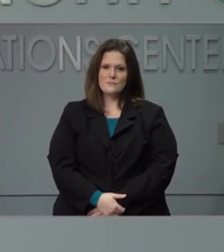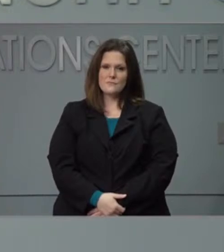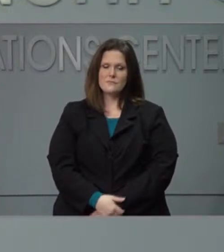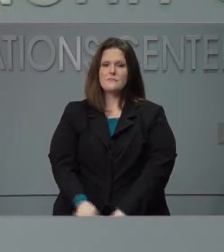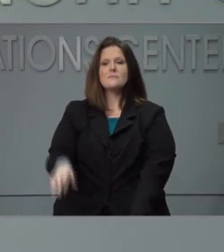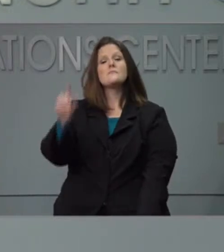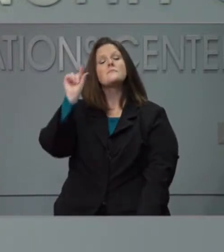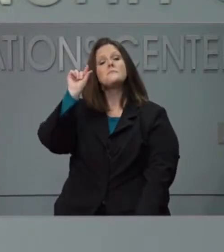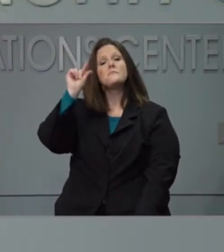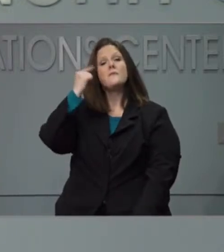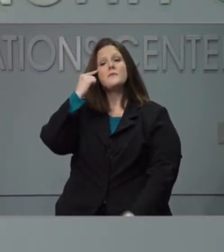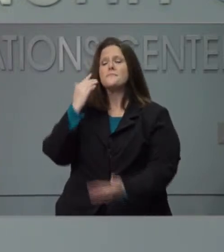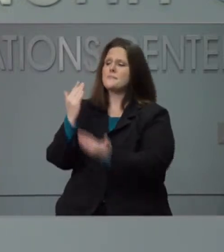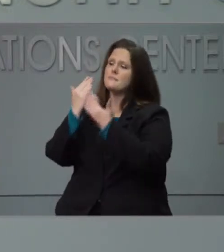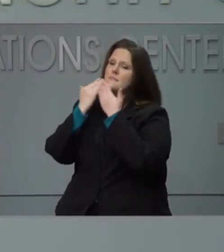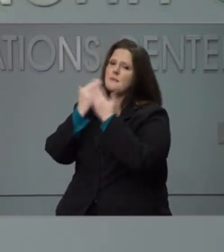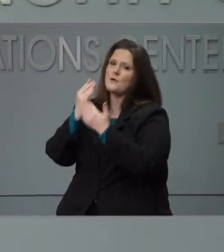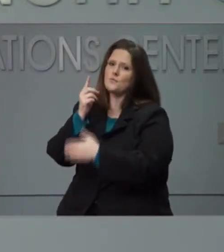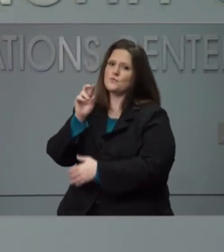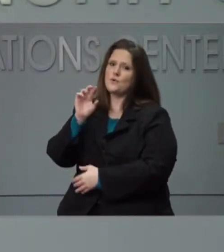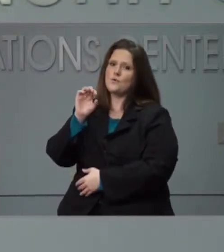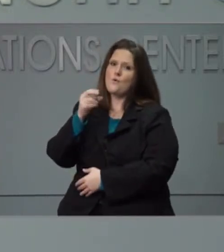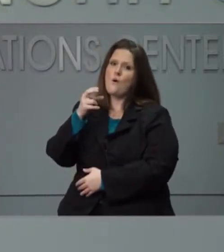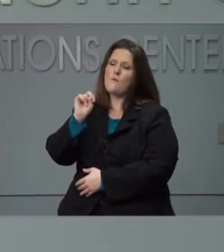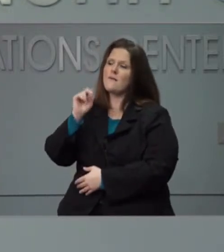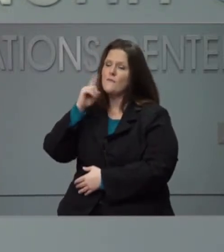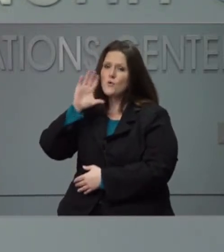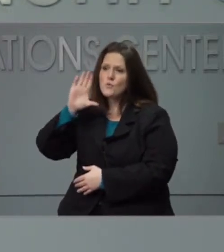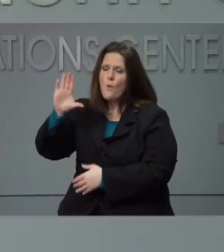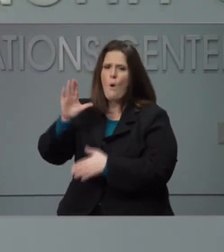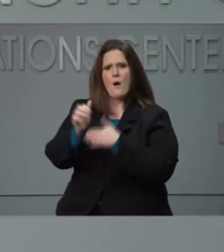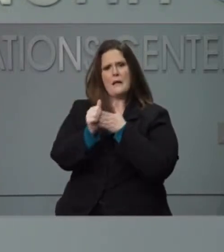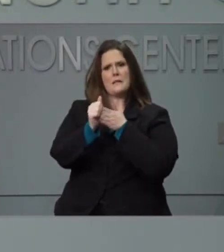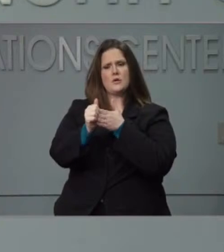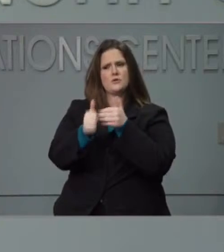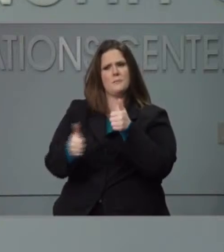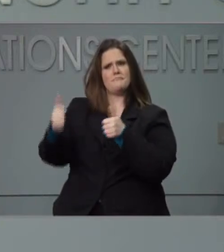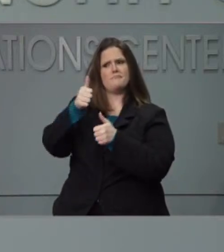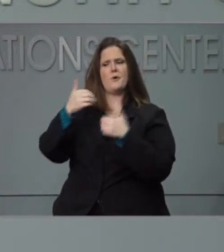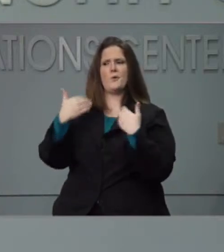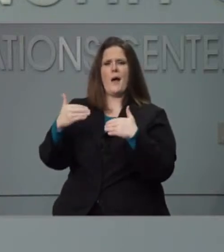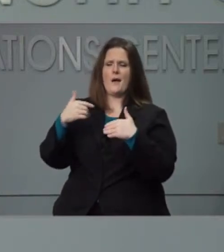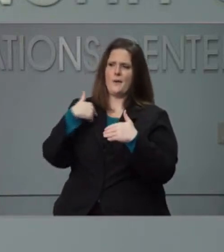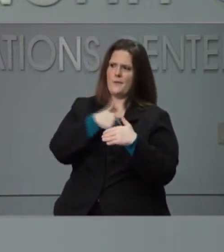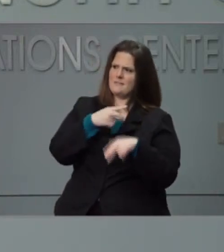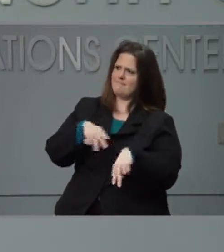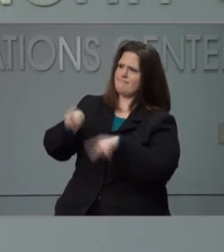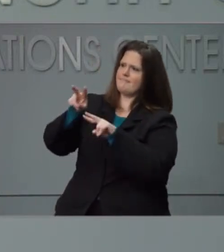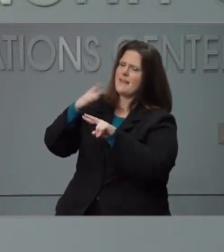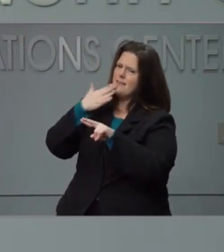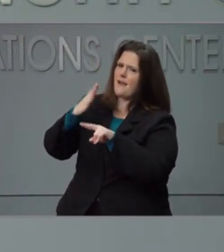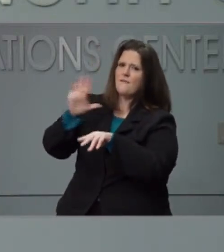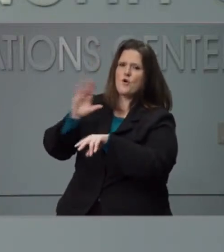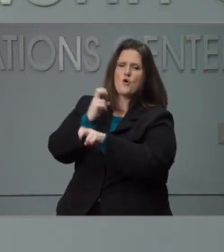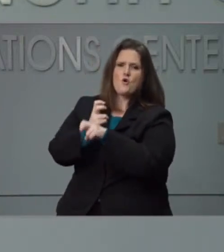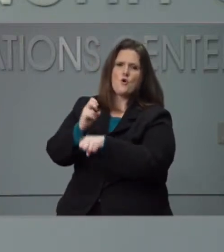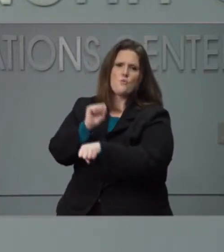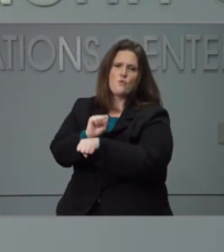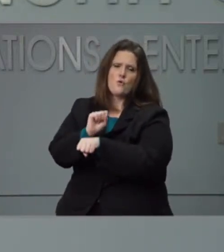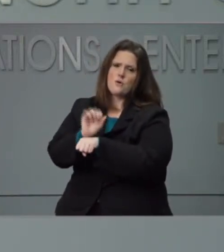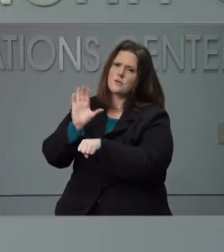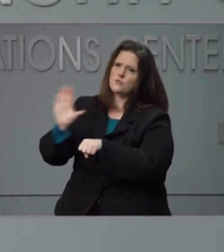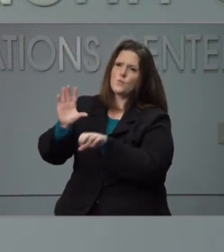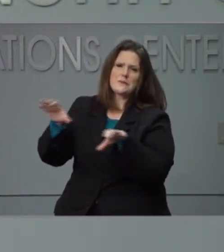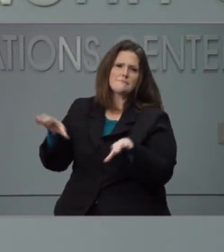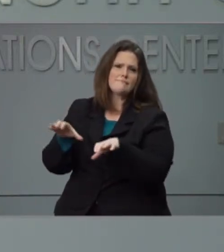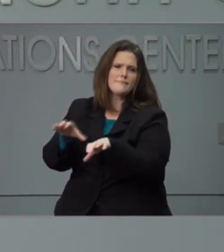Thank you, Dr. Cohen, for your leadership, for that update, and for the hard work that you and your team are doing. Because several of our